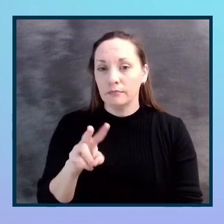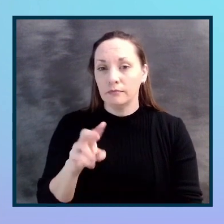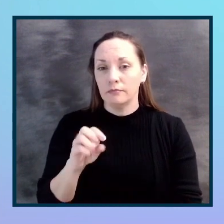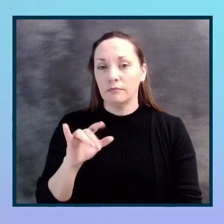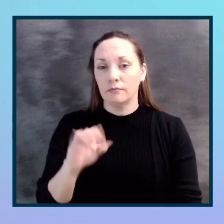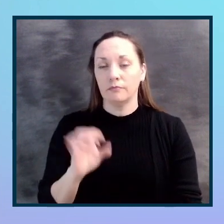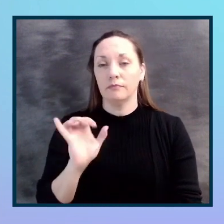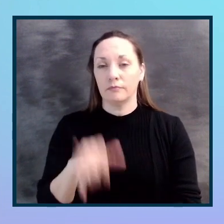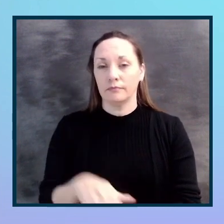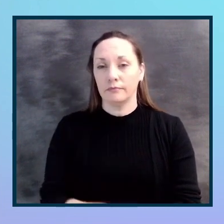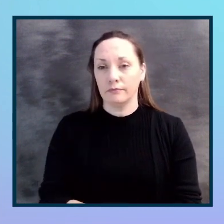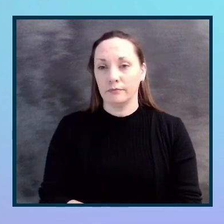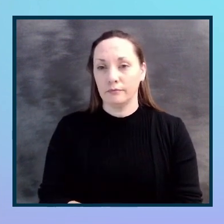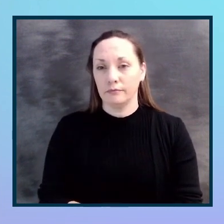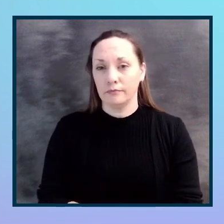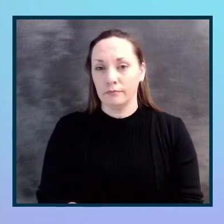Great, thank you.